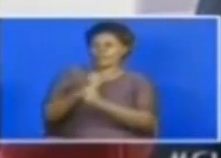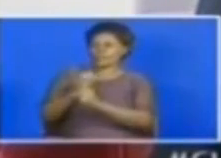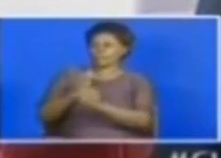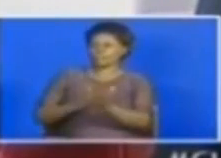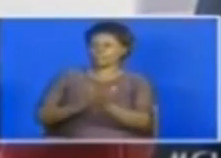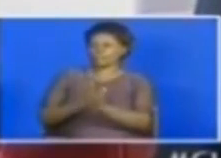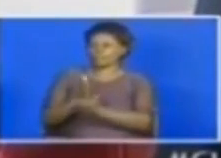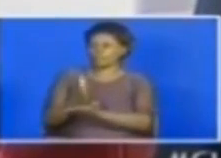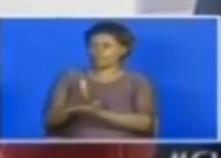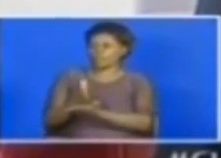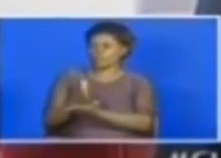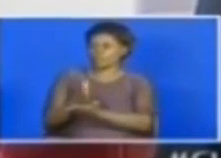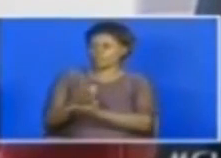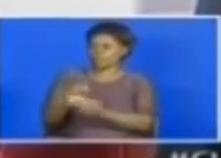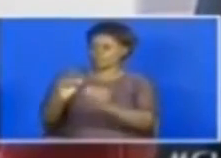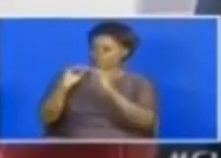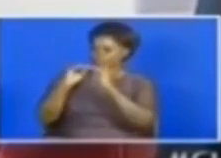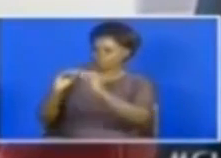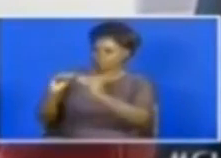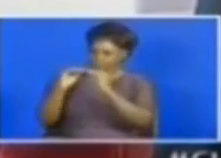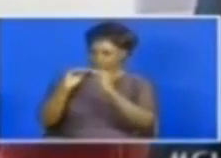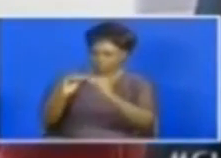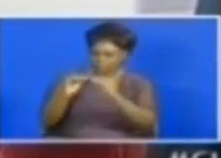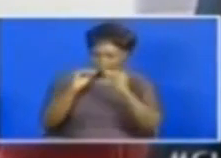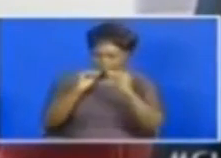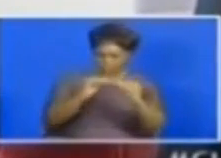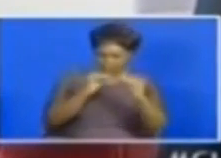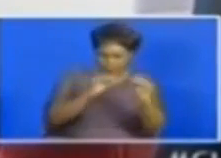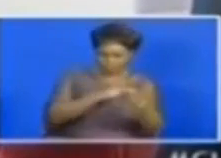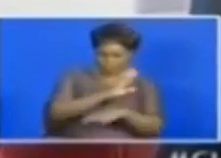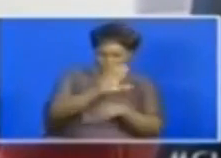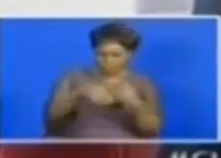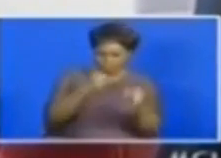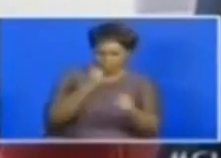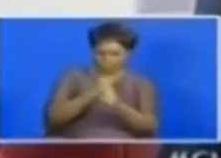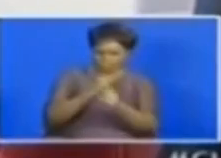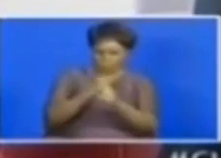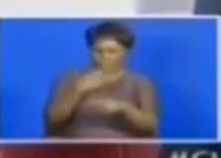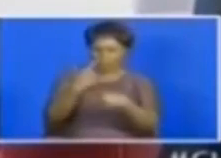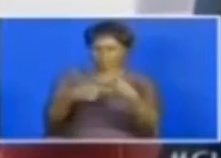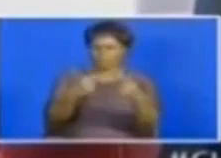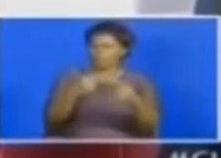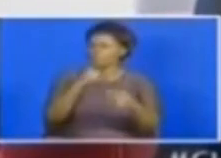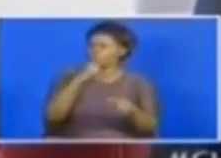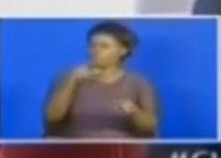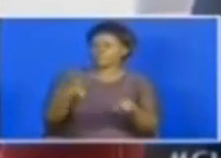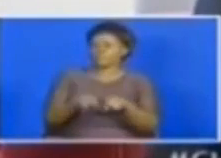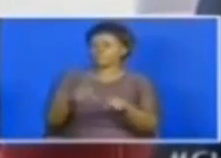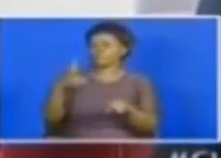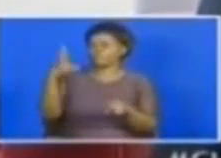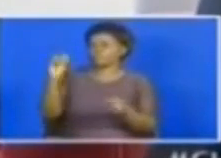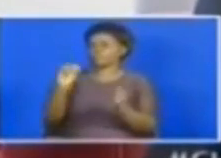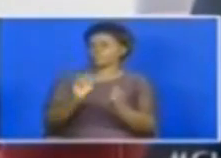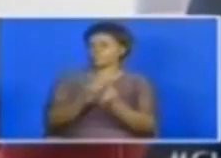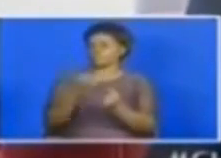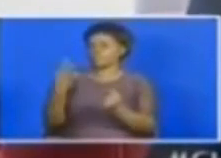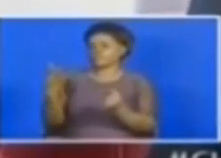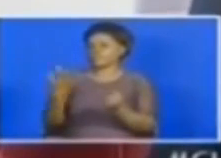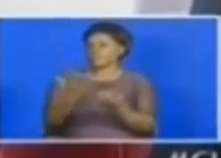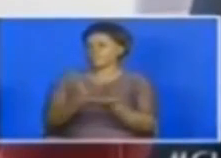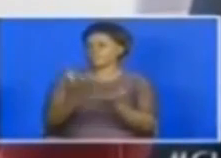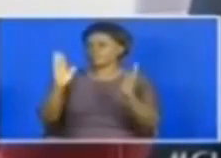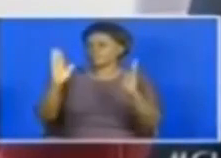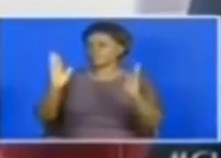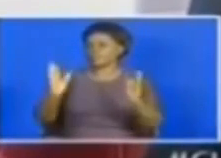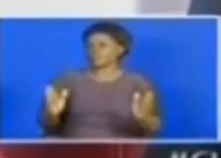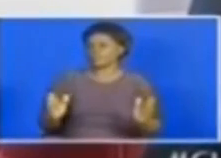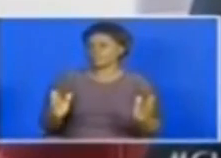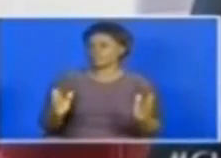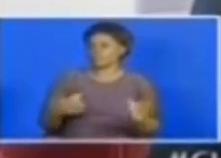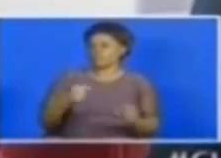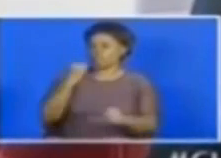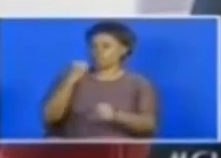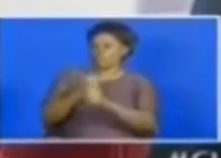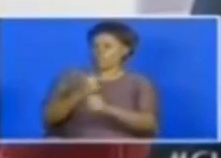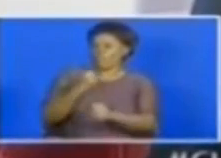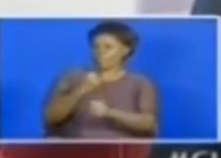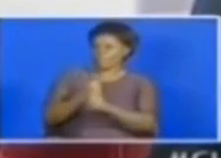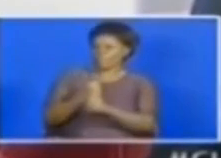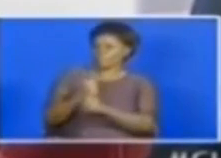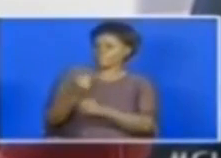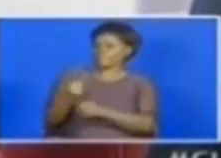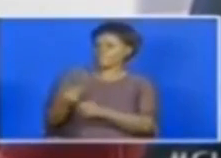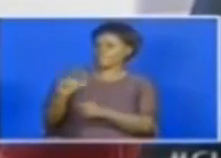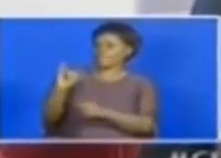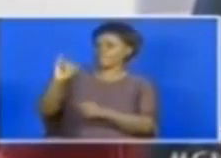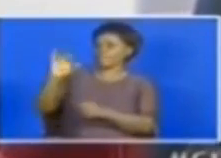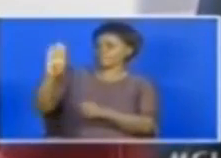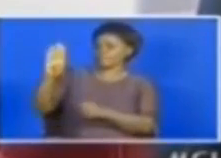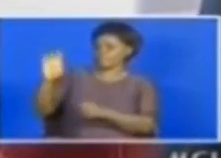that the training that we're giving to all our staff is consistent. Unlike 2013, everybody who is going to be working as a staff